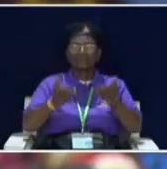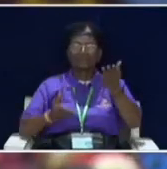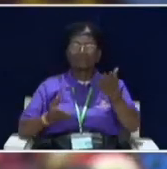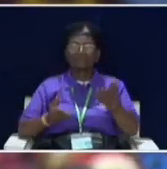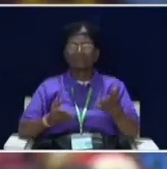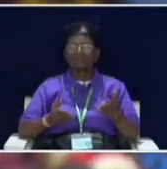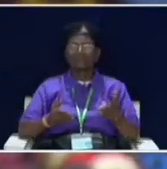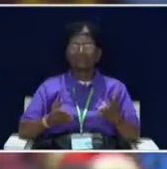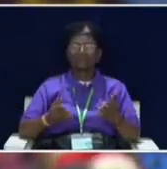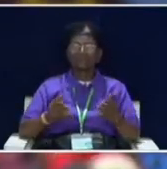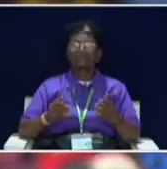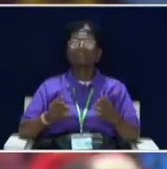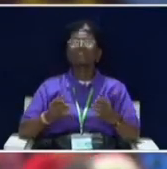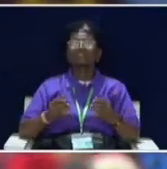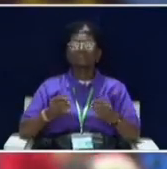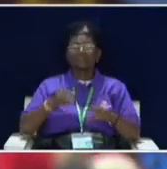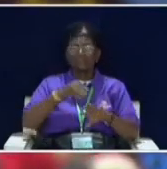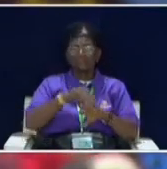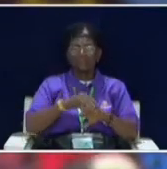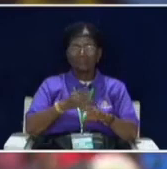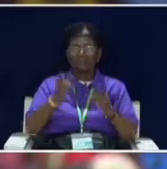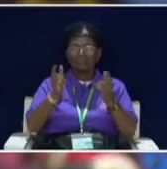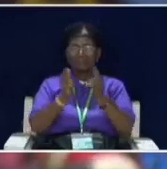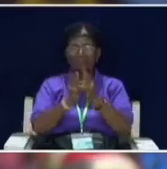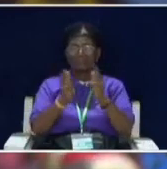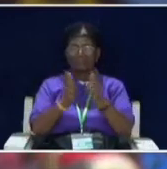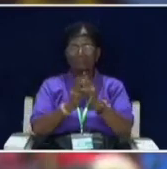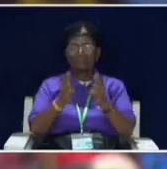the camp here. Ninu opile gbagbo yi.